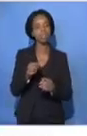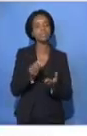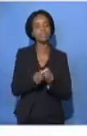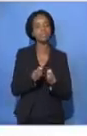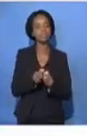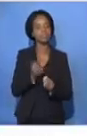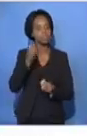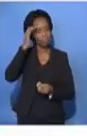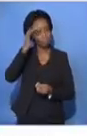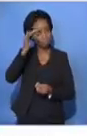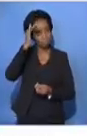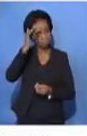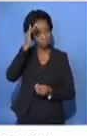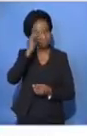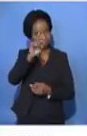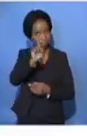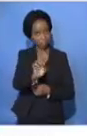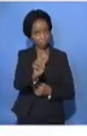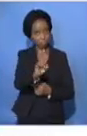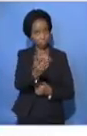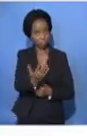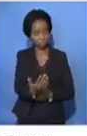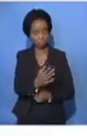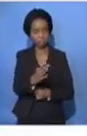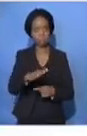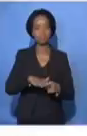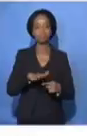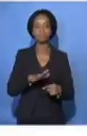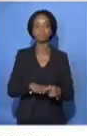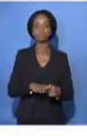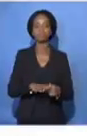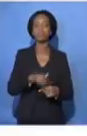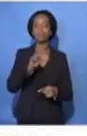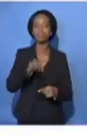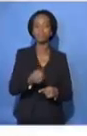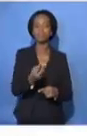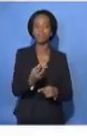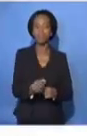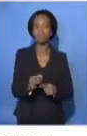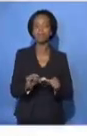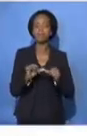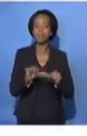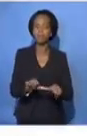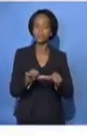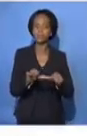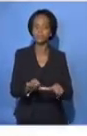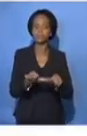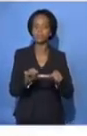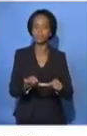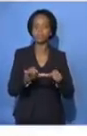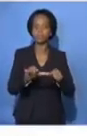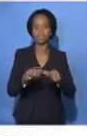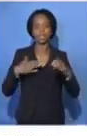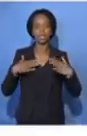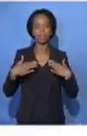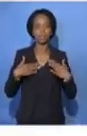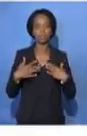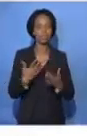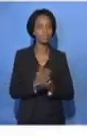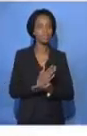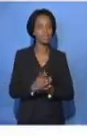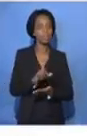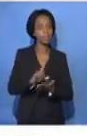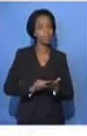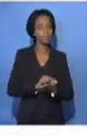One, that there is a need for consistency in the administration of some of the election processes